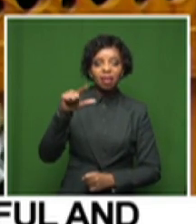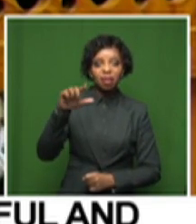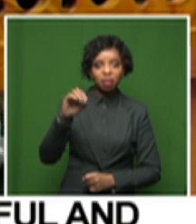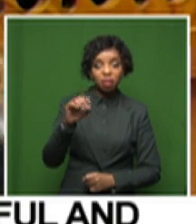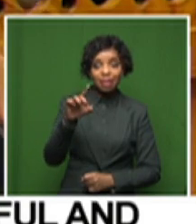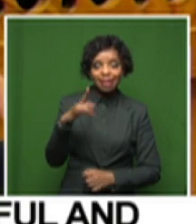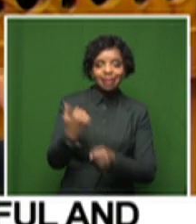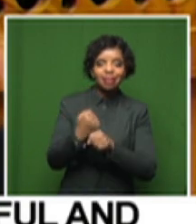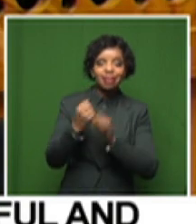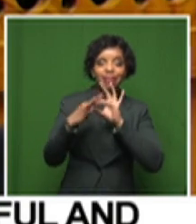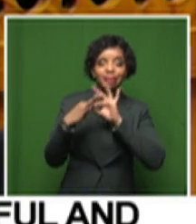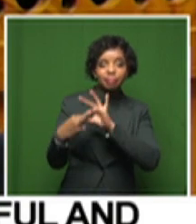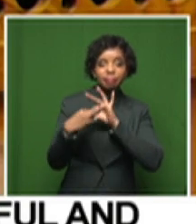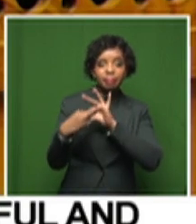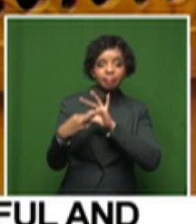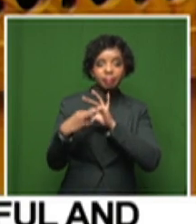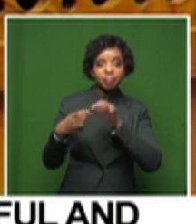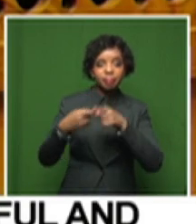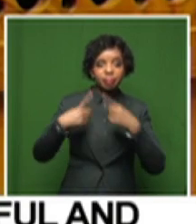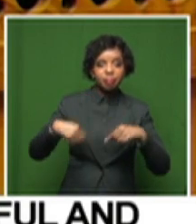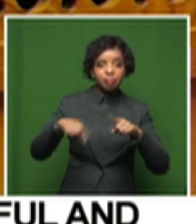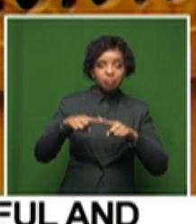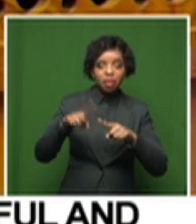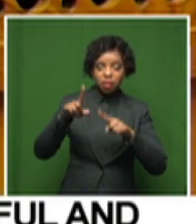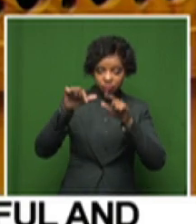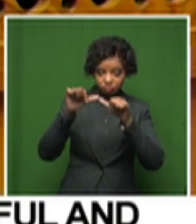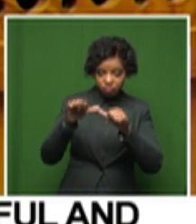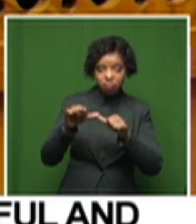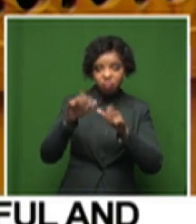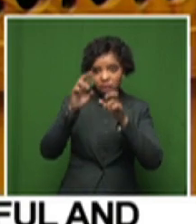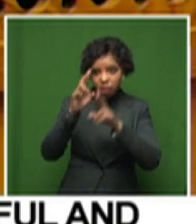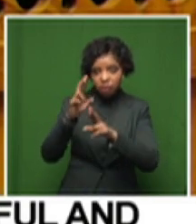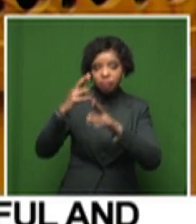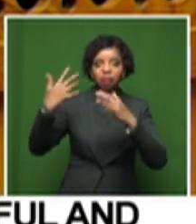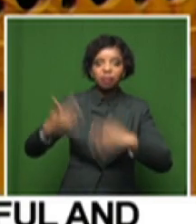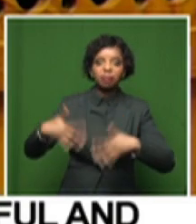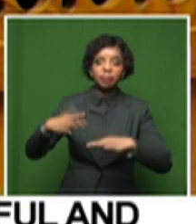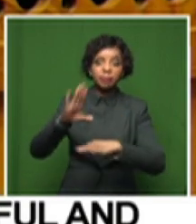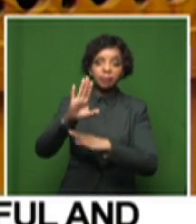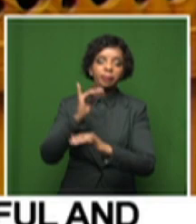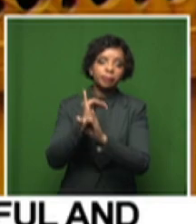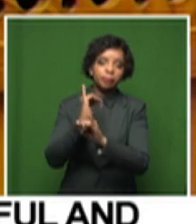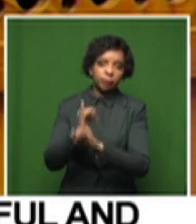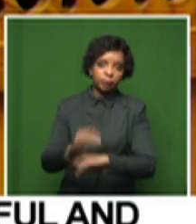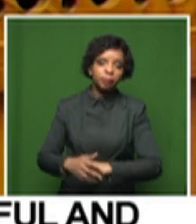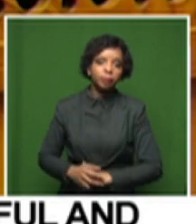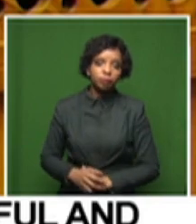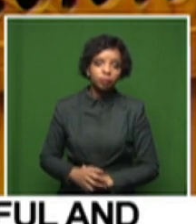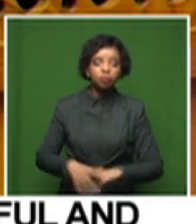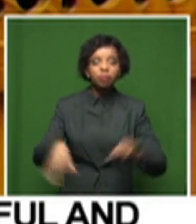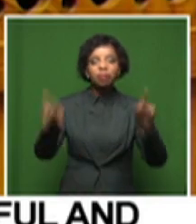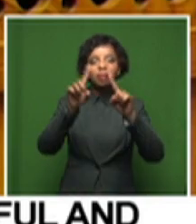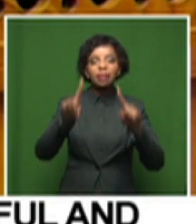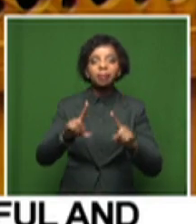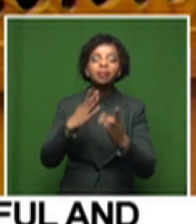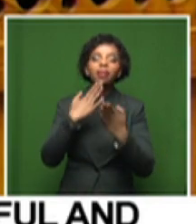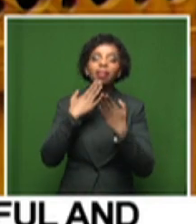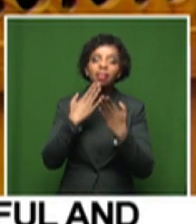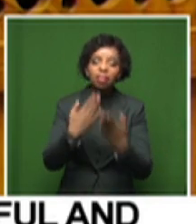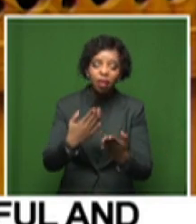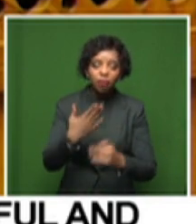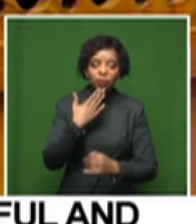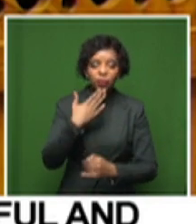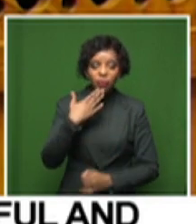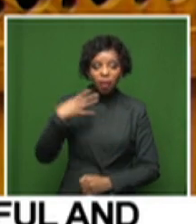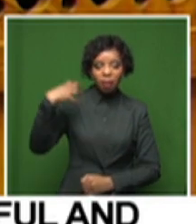the independence of the respective institutions. A special word of thanks goes to the Deputy Minister of Finance,